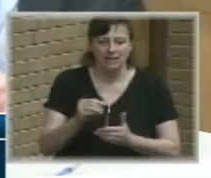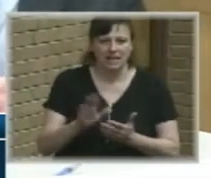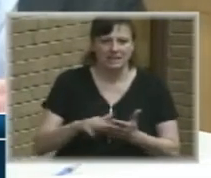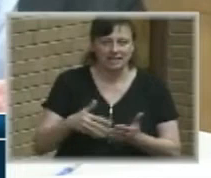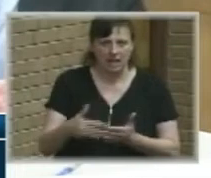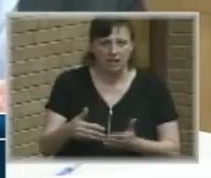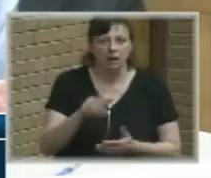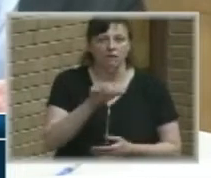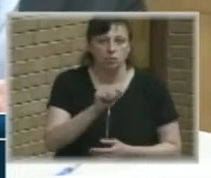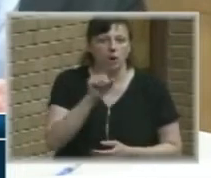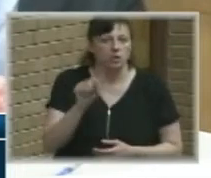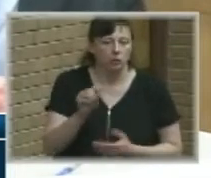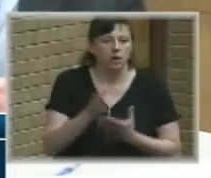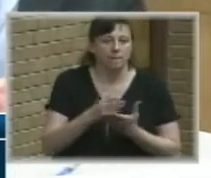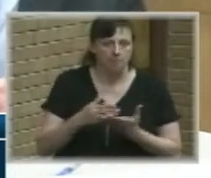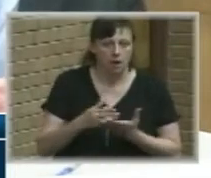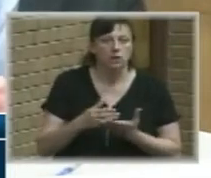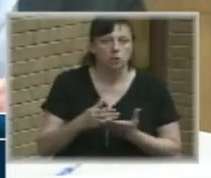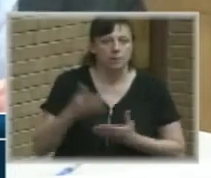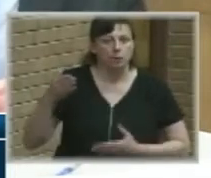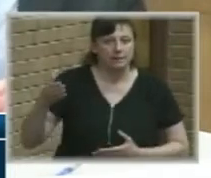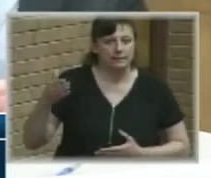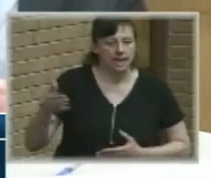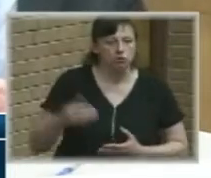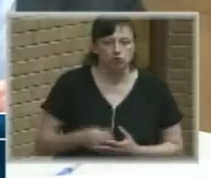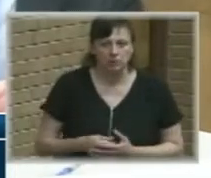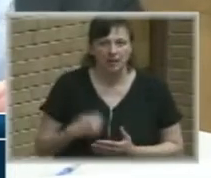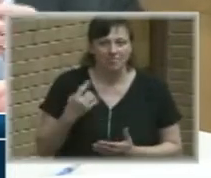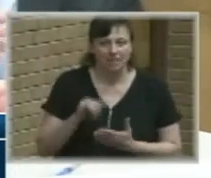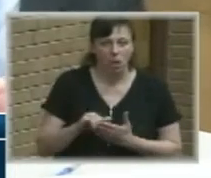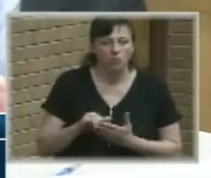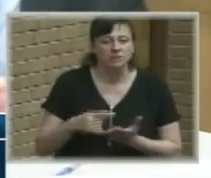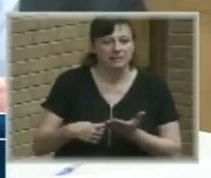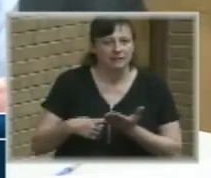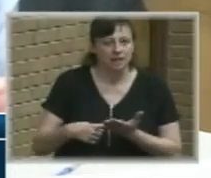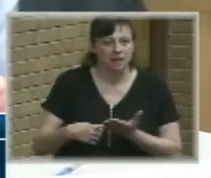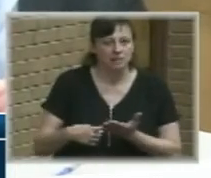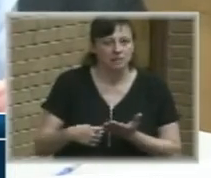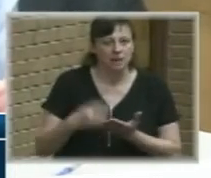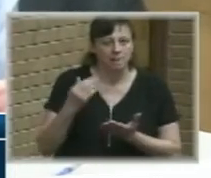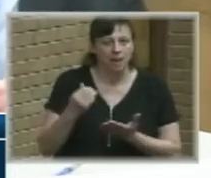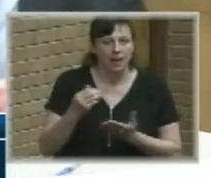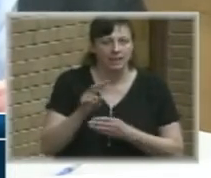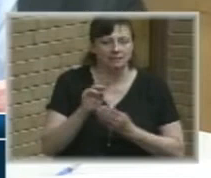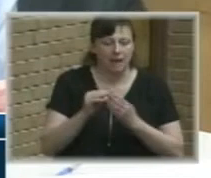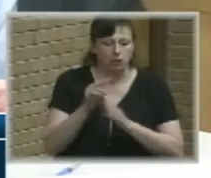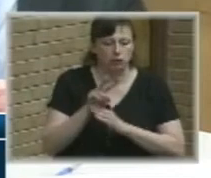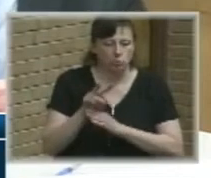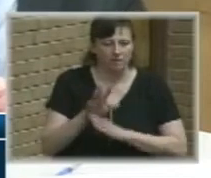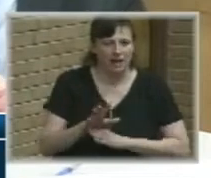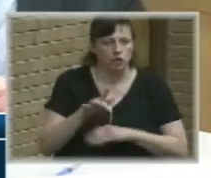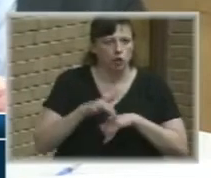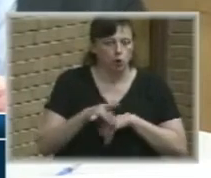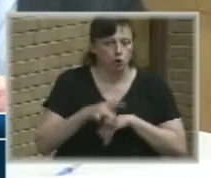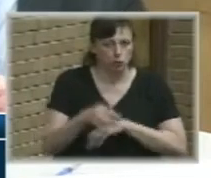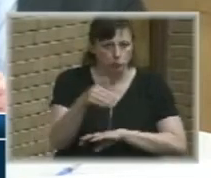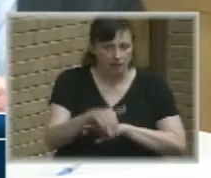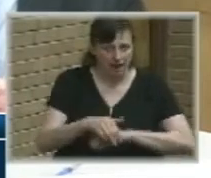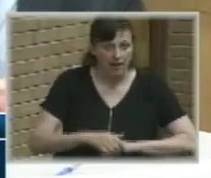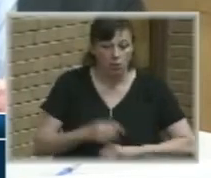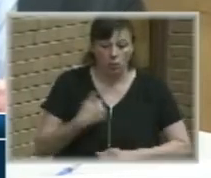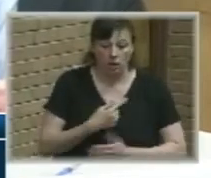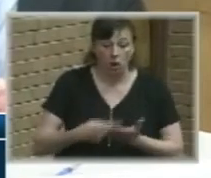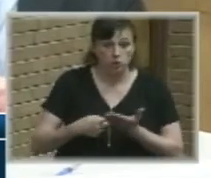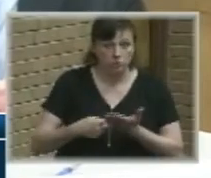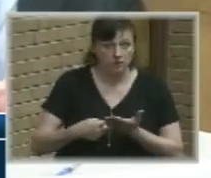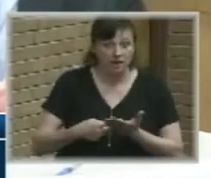of the 2020 budget presentation, which was discussed by Supervisor Maley earlier tonight. And we also discussed